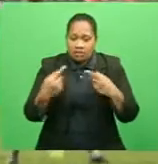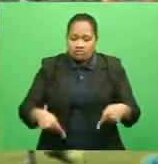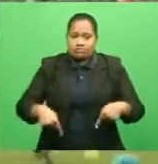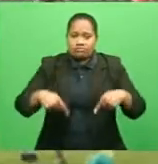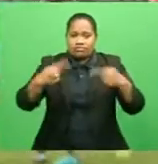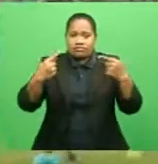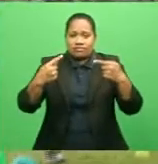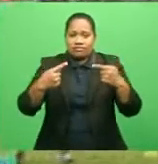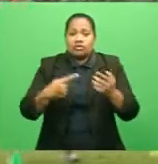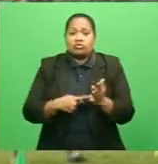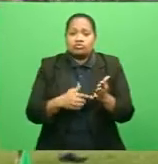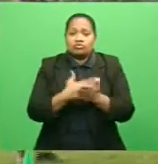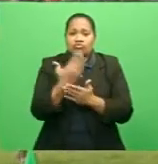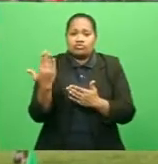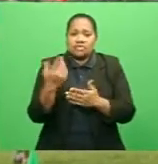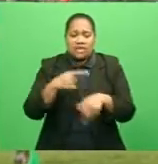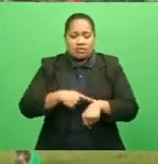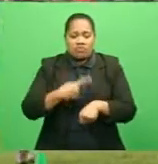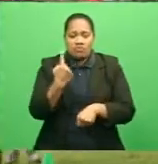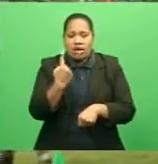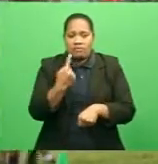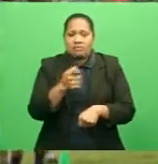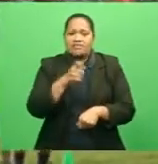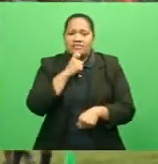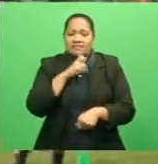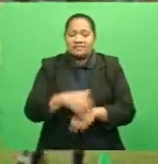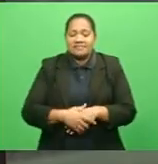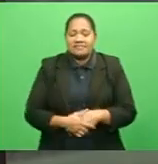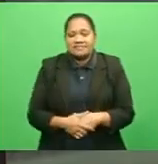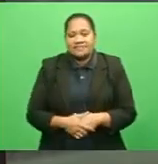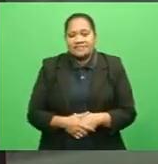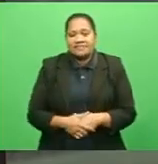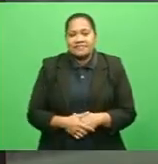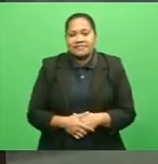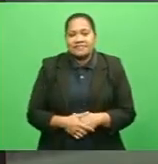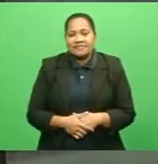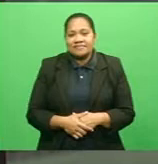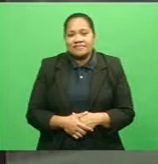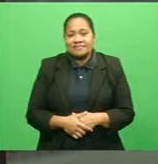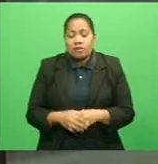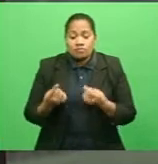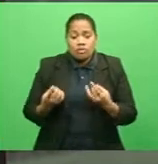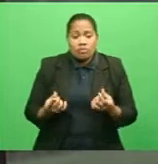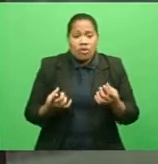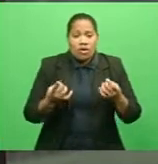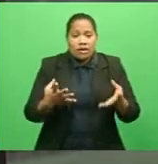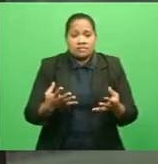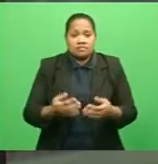1 p.m. Karlini Tavi, FBC Sports. Preparation towards the